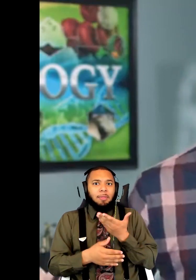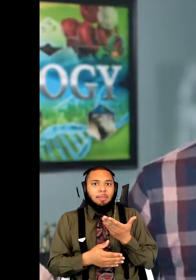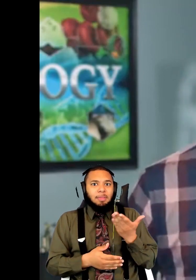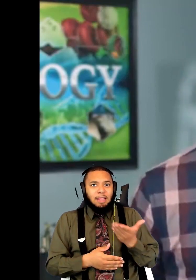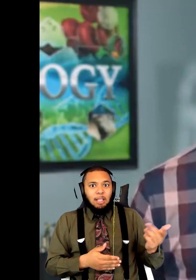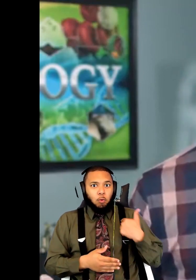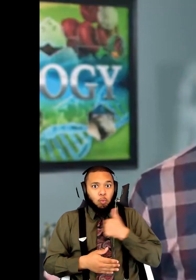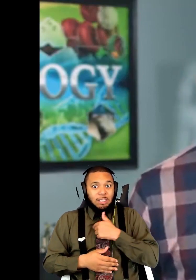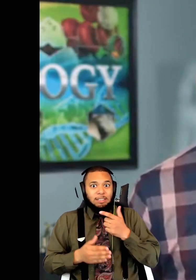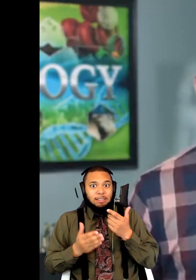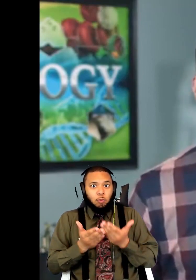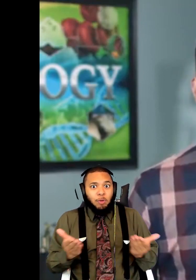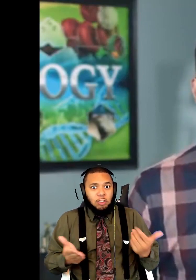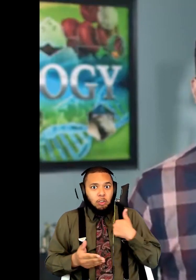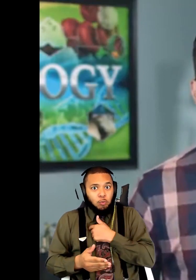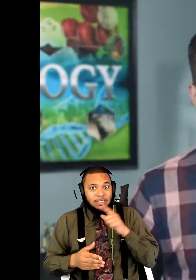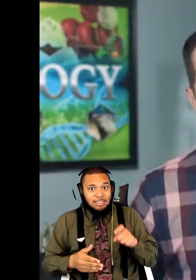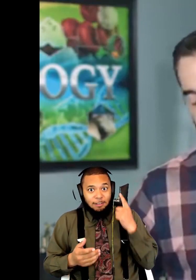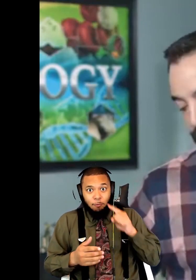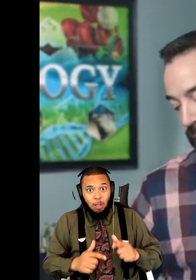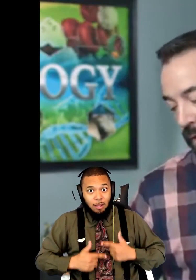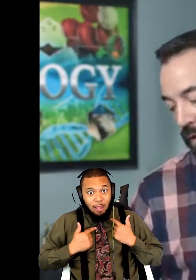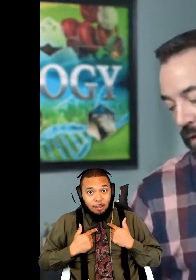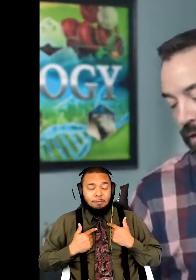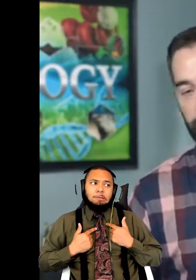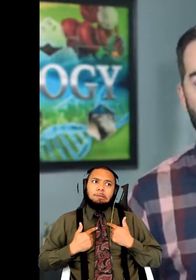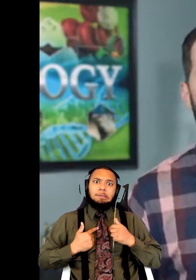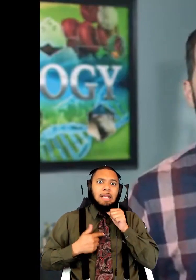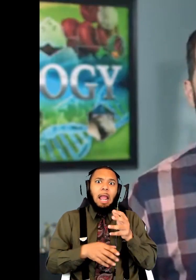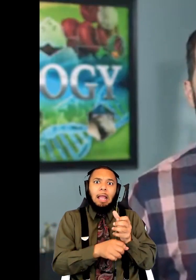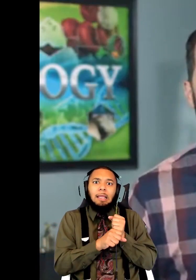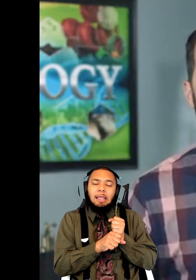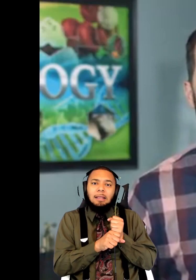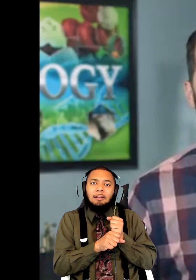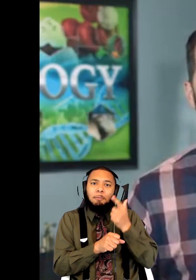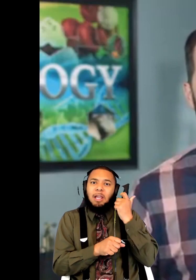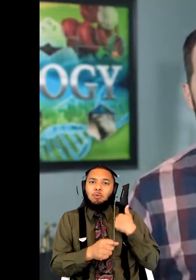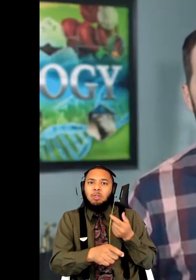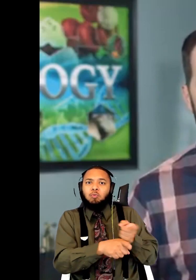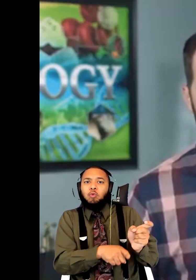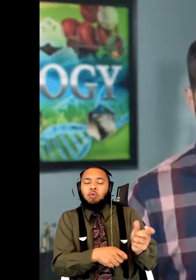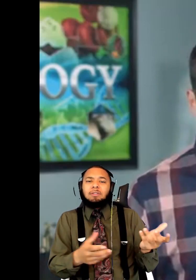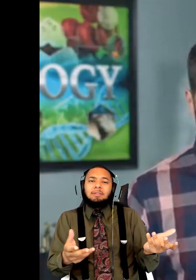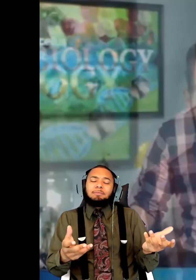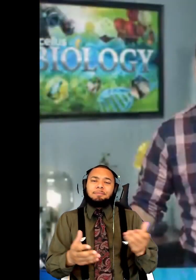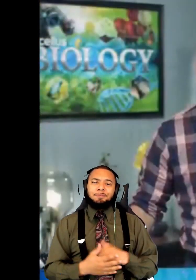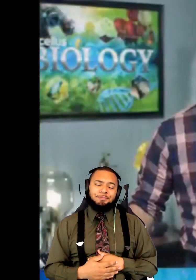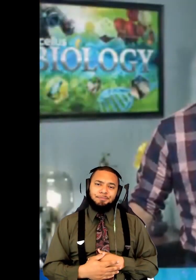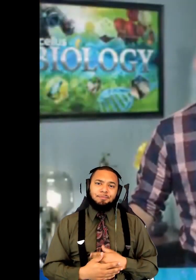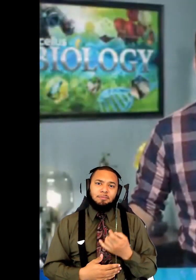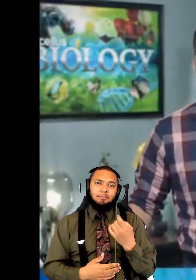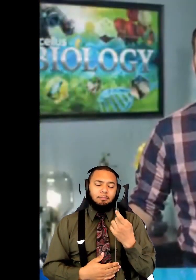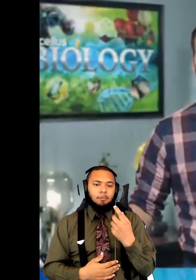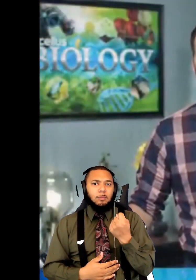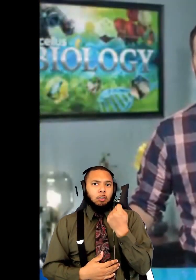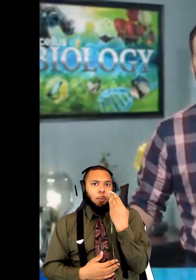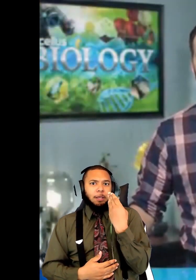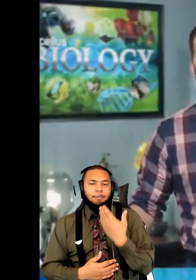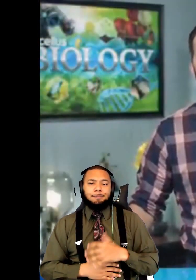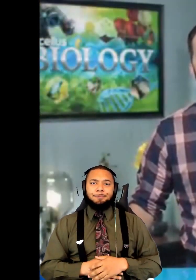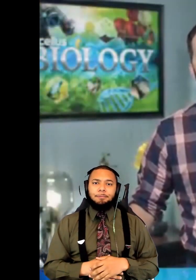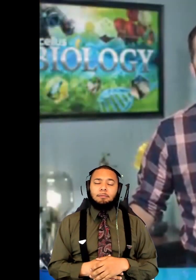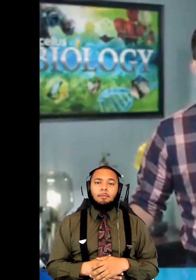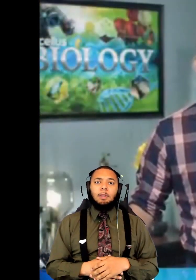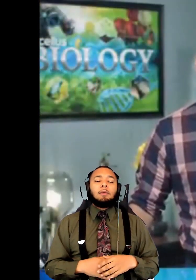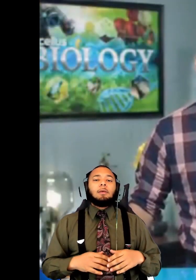of it that we need, then we're kind of shooting ourselves in the foot by putting the waste and things in there in the first place. So there's all different types